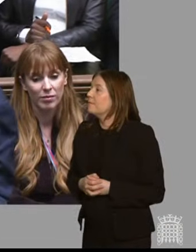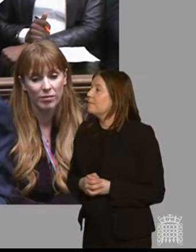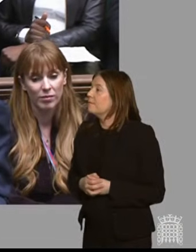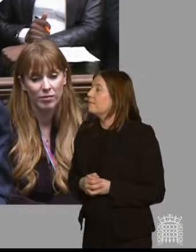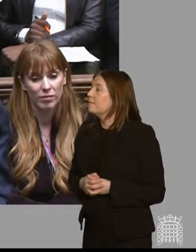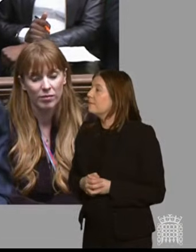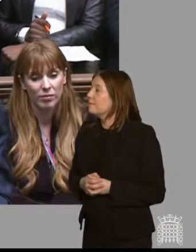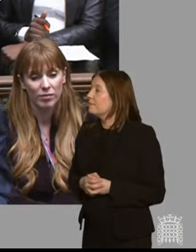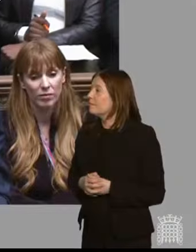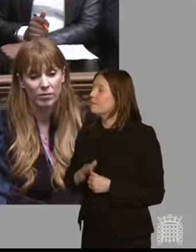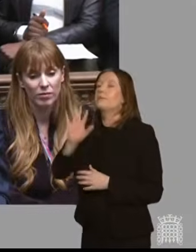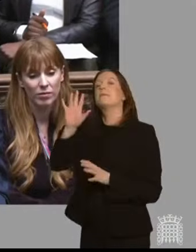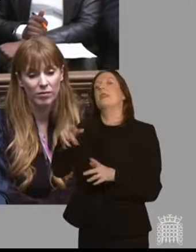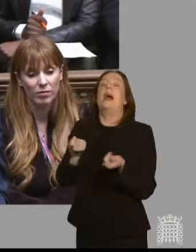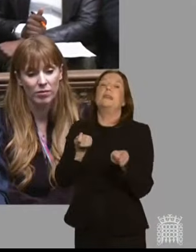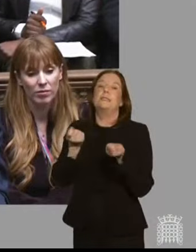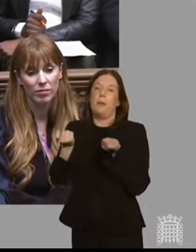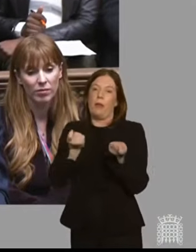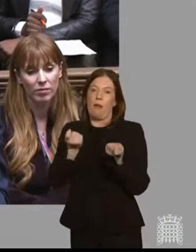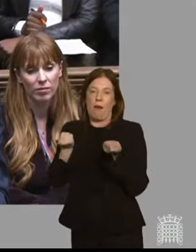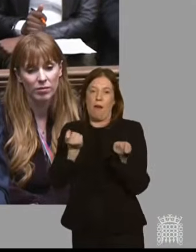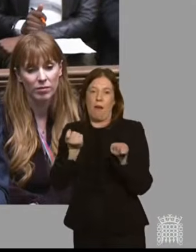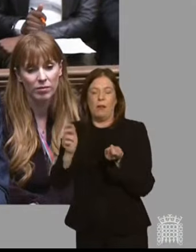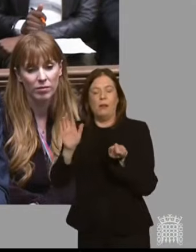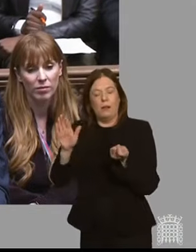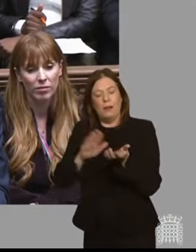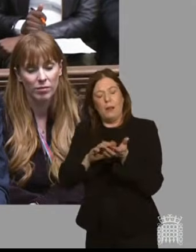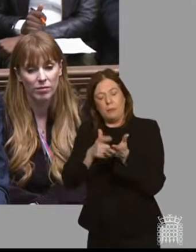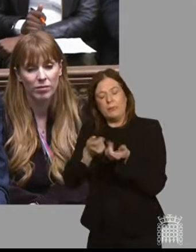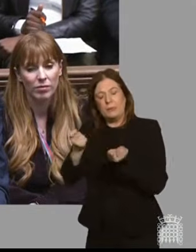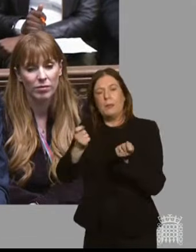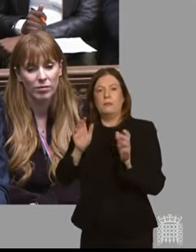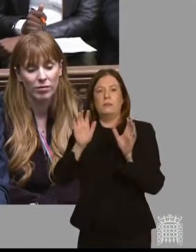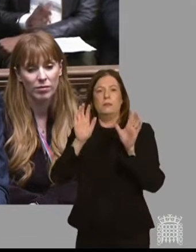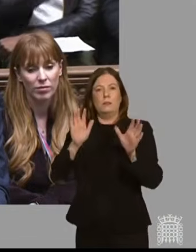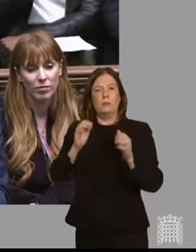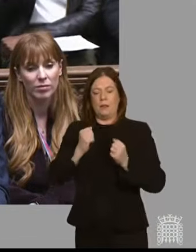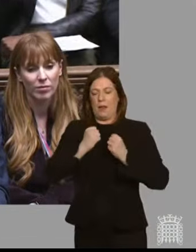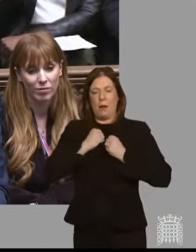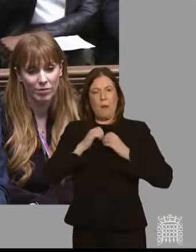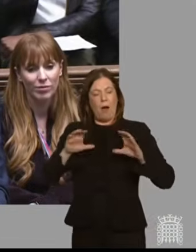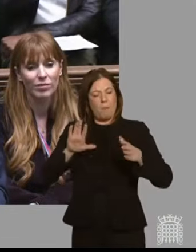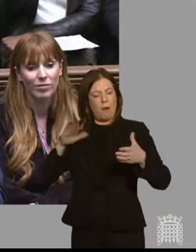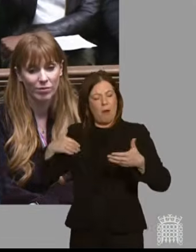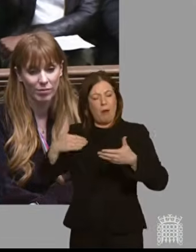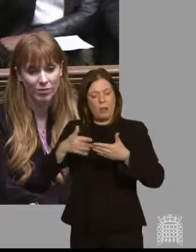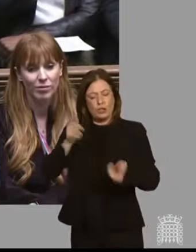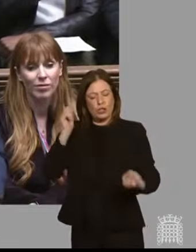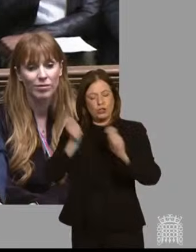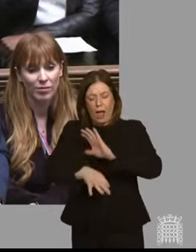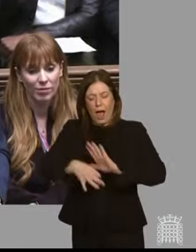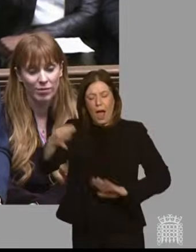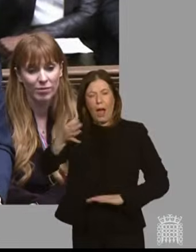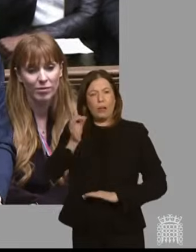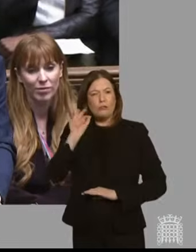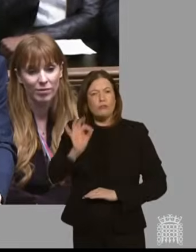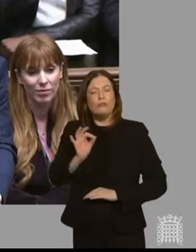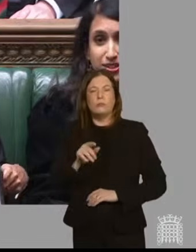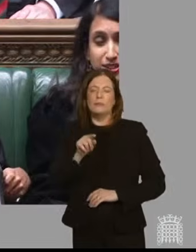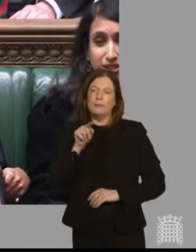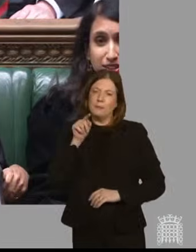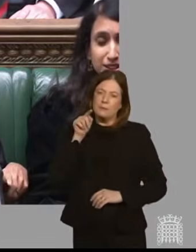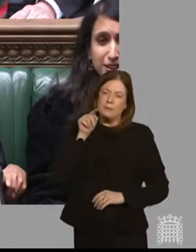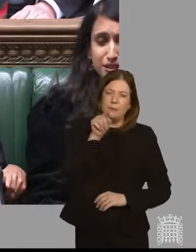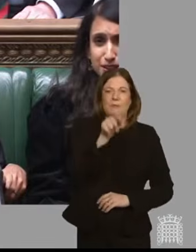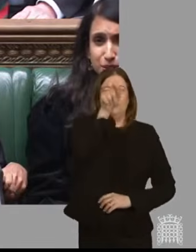Mr. Speaker, I've changed my party for the better. He is being changed by his party. The